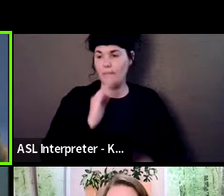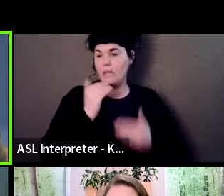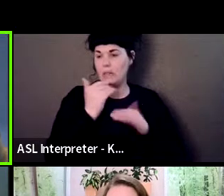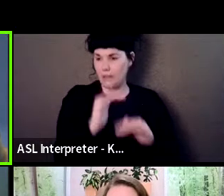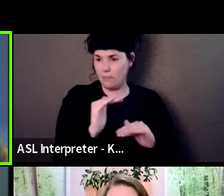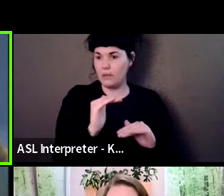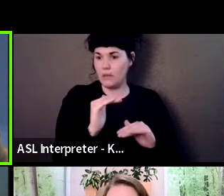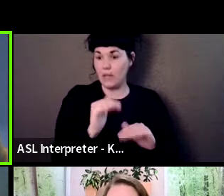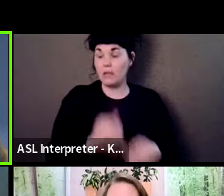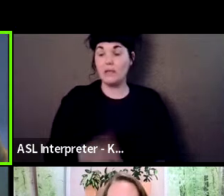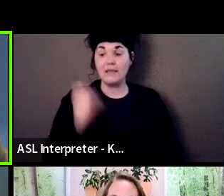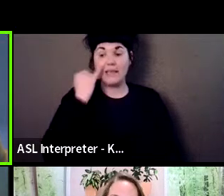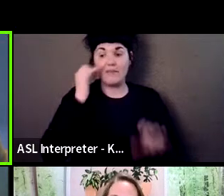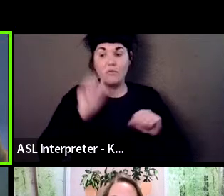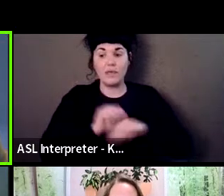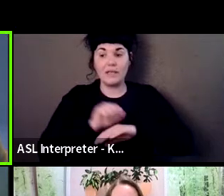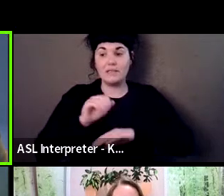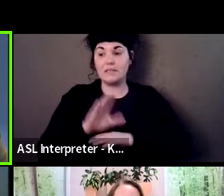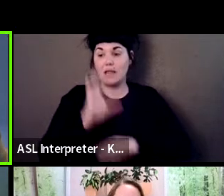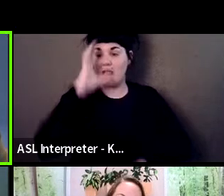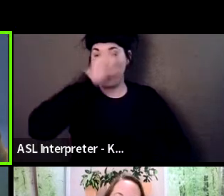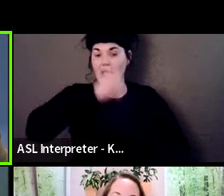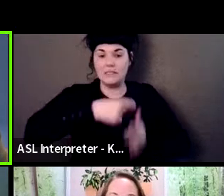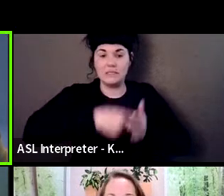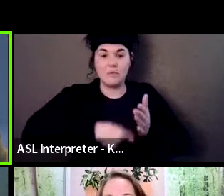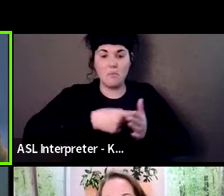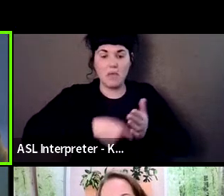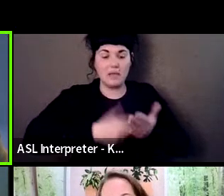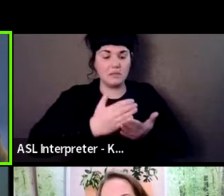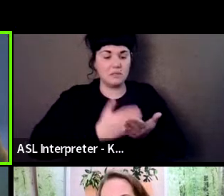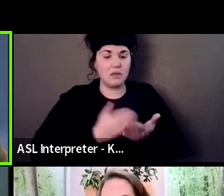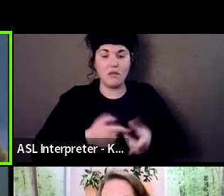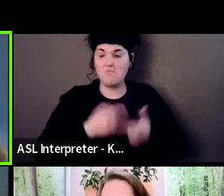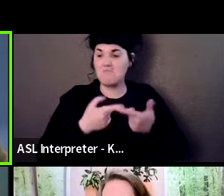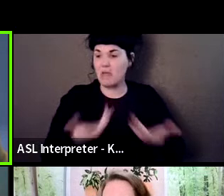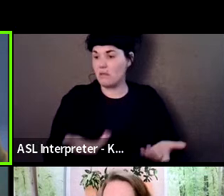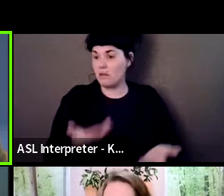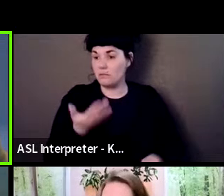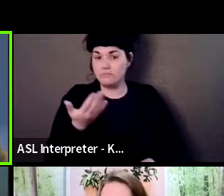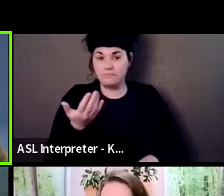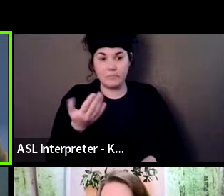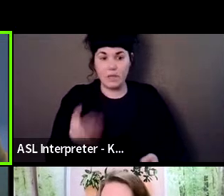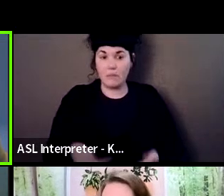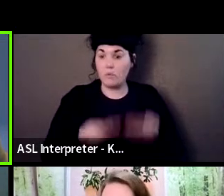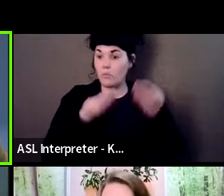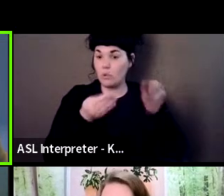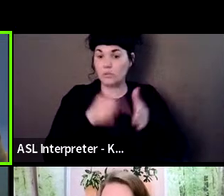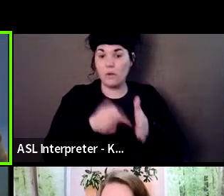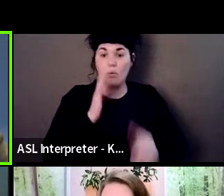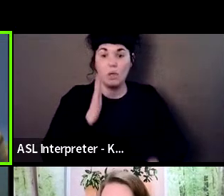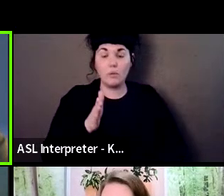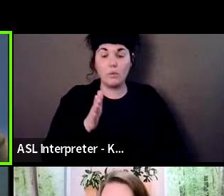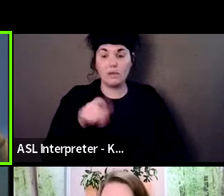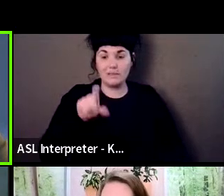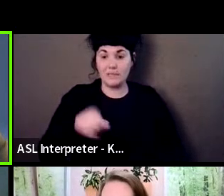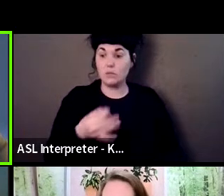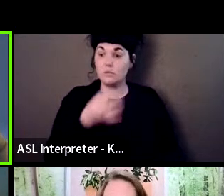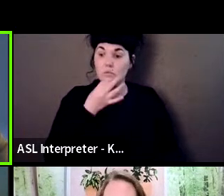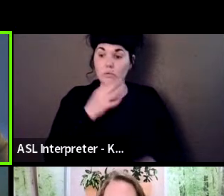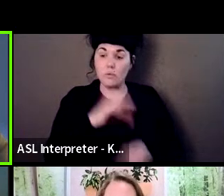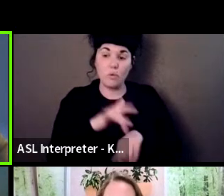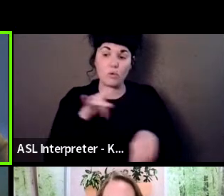get some estimates to them and even a proposal of what we think we're going to need, I think we're better off.